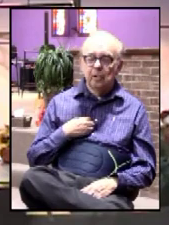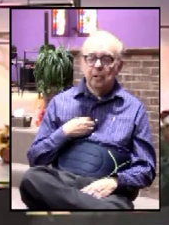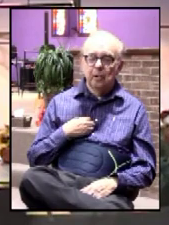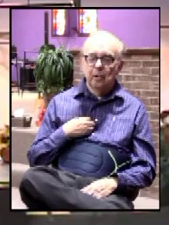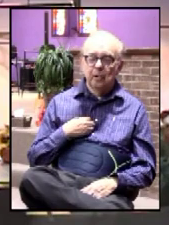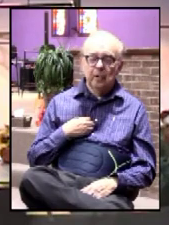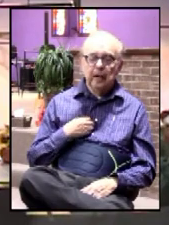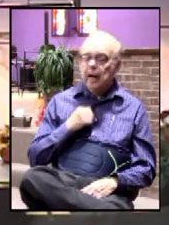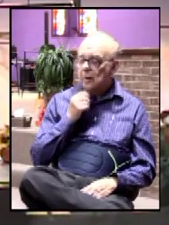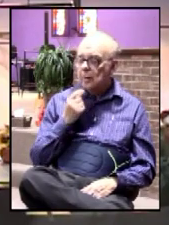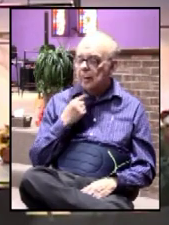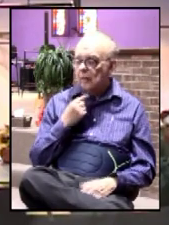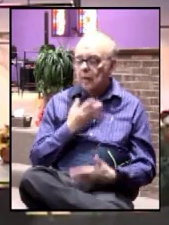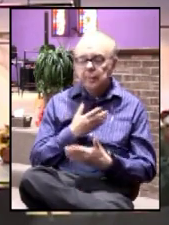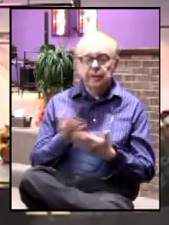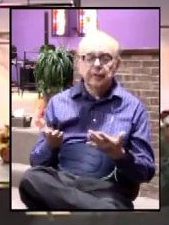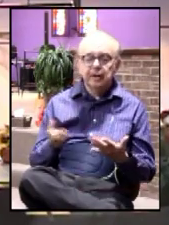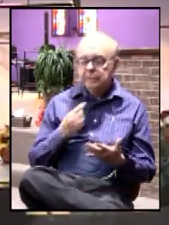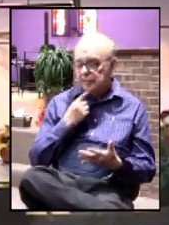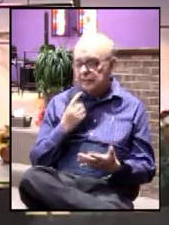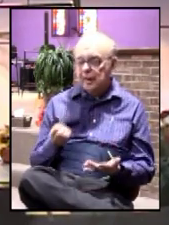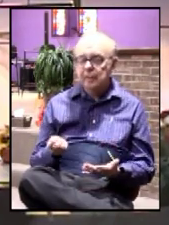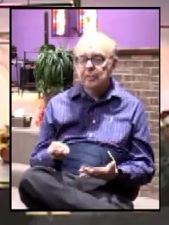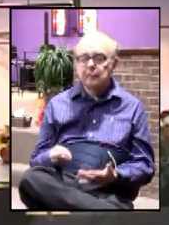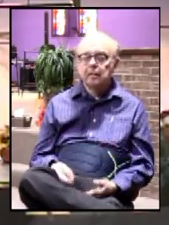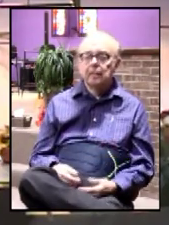I've ran out of stuff to say.